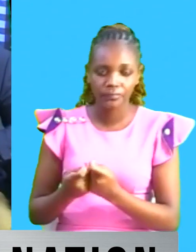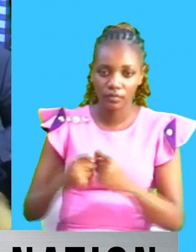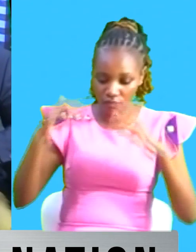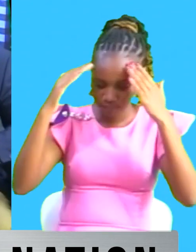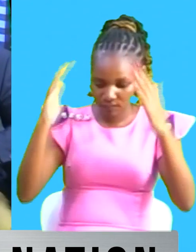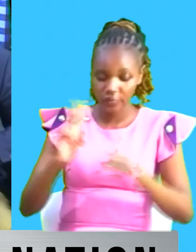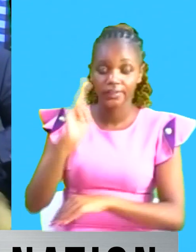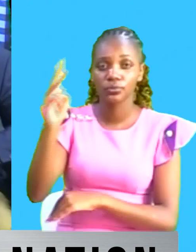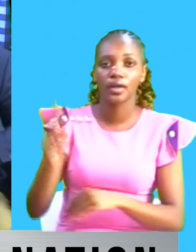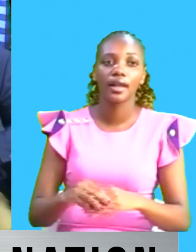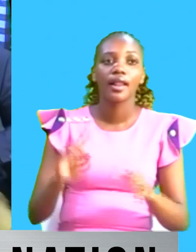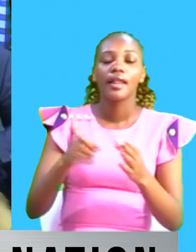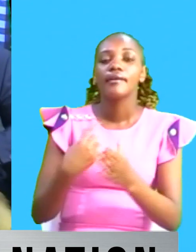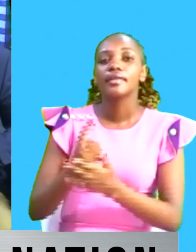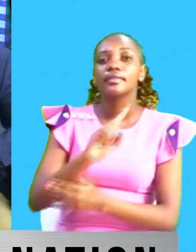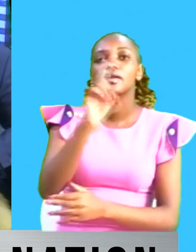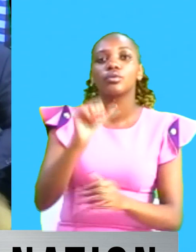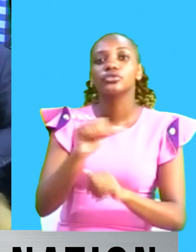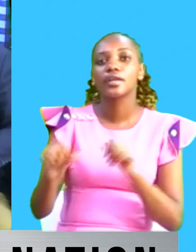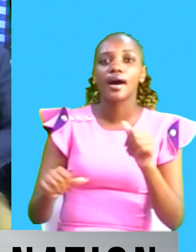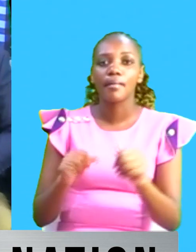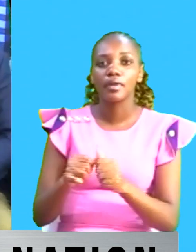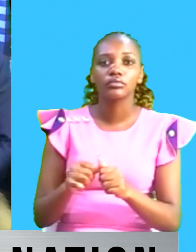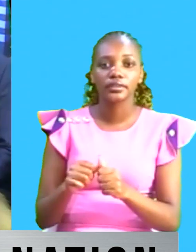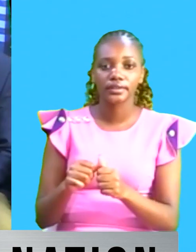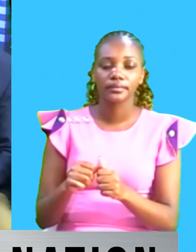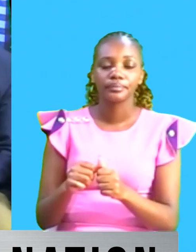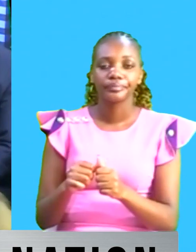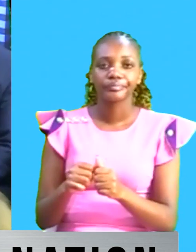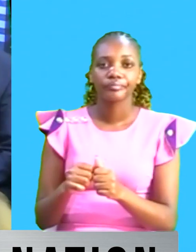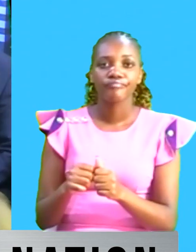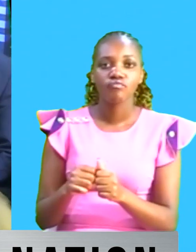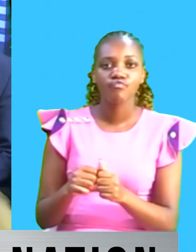that the question of creating insecurity by